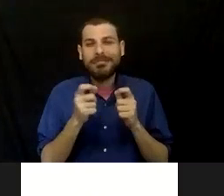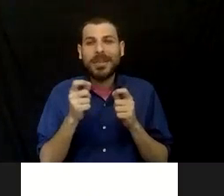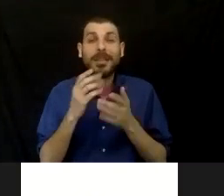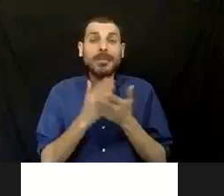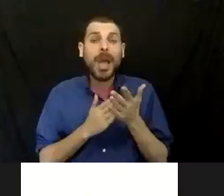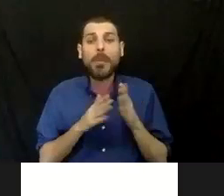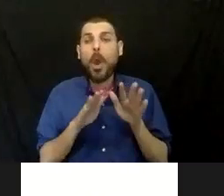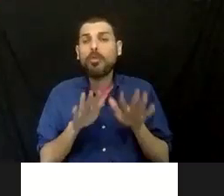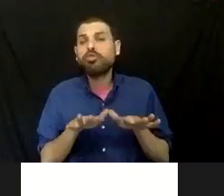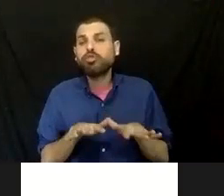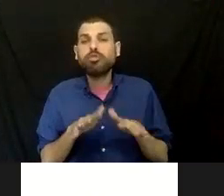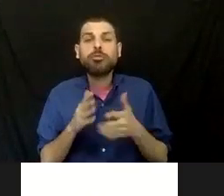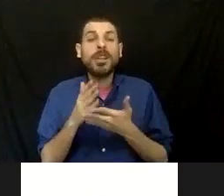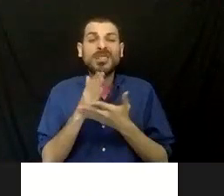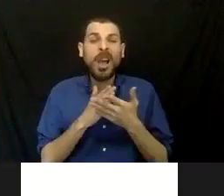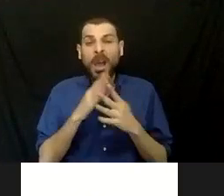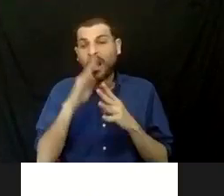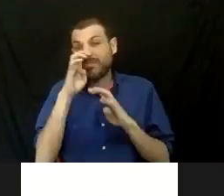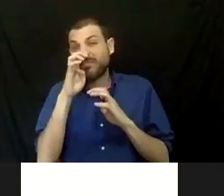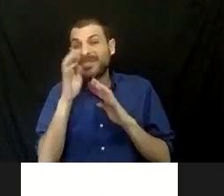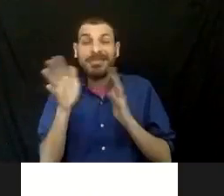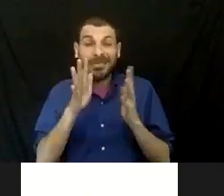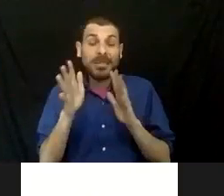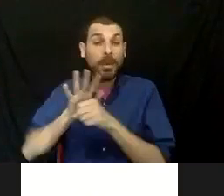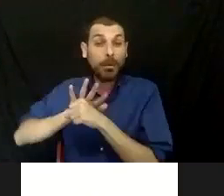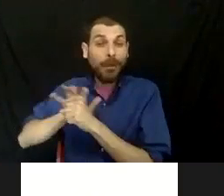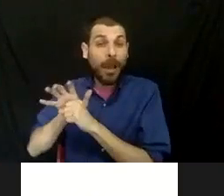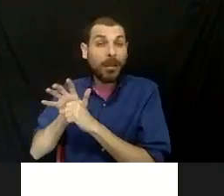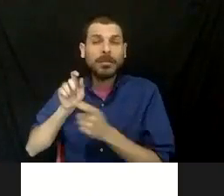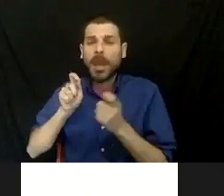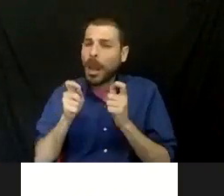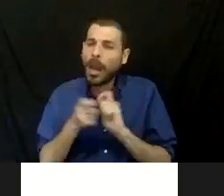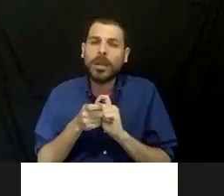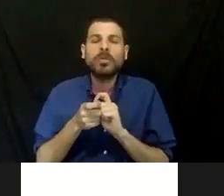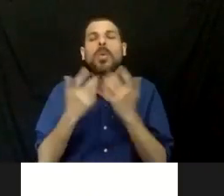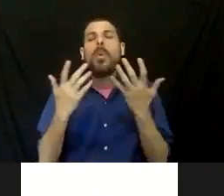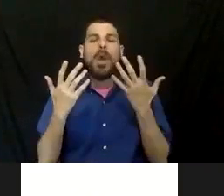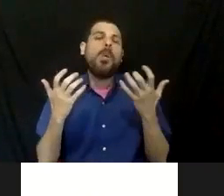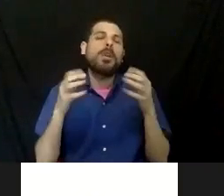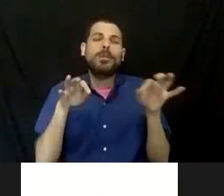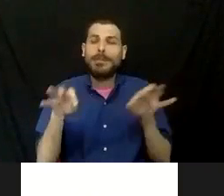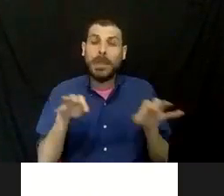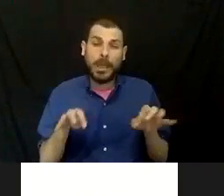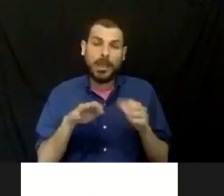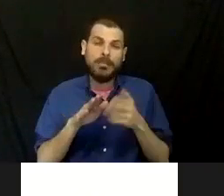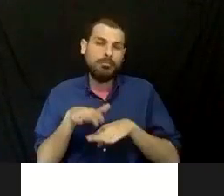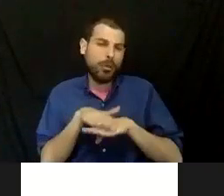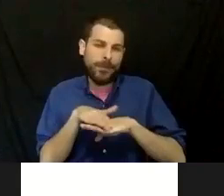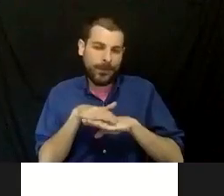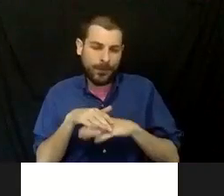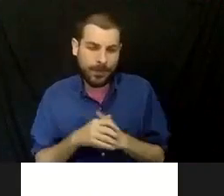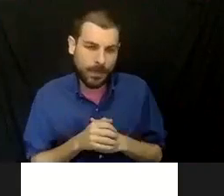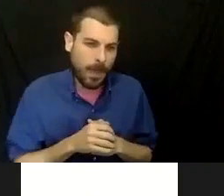to allow for these COVID-19 related situations. So we talked about regular